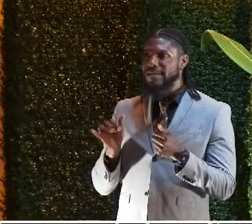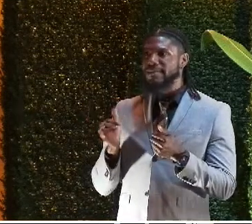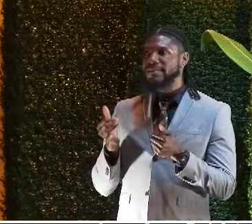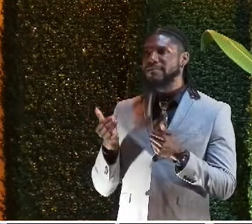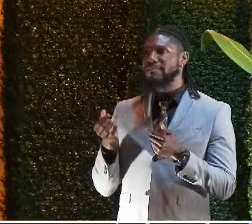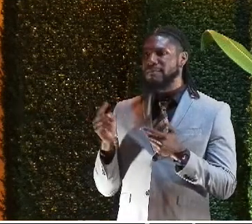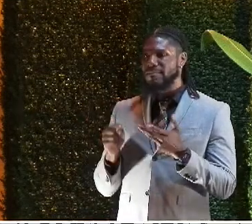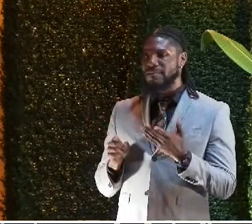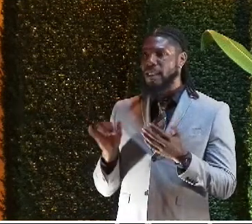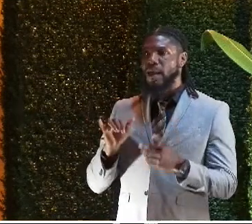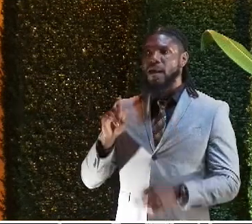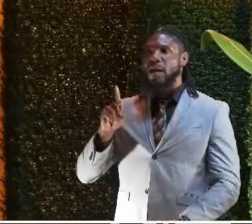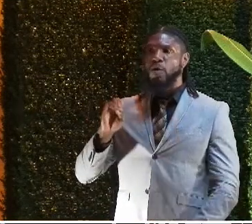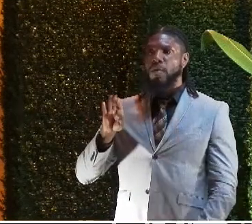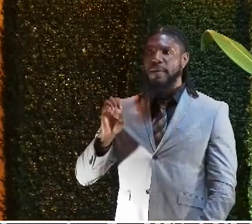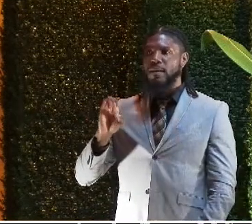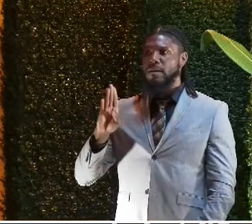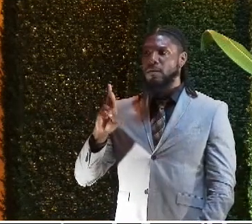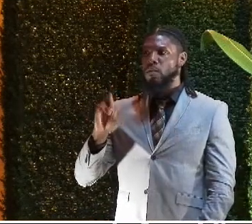Kobe Bryant.